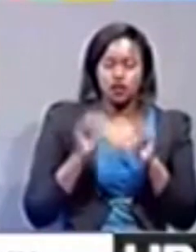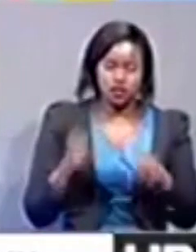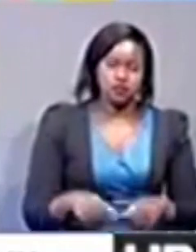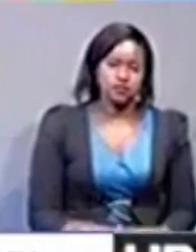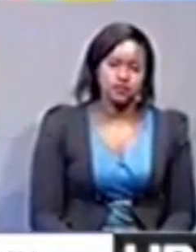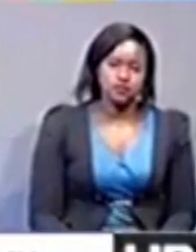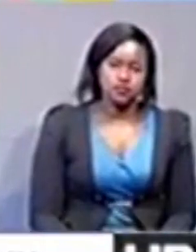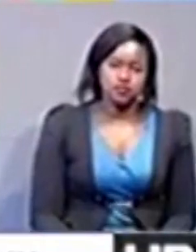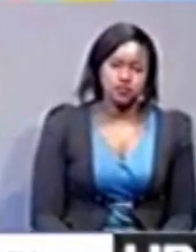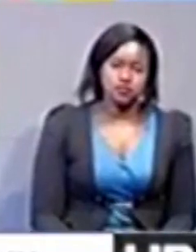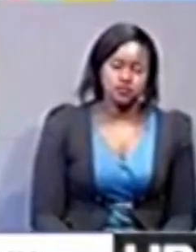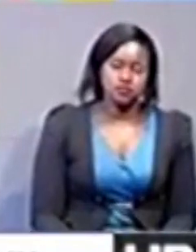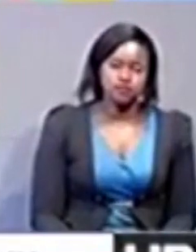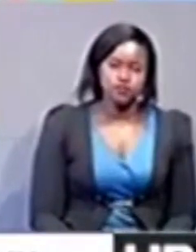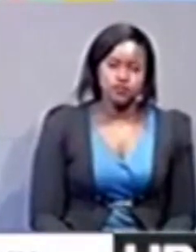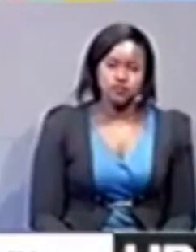that